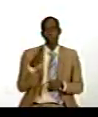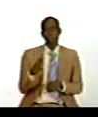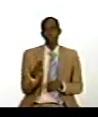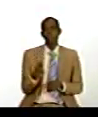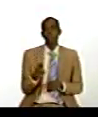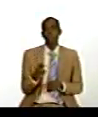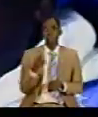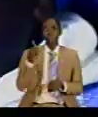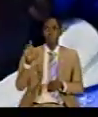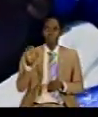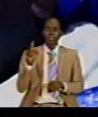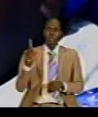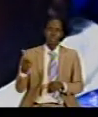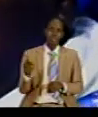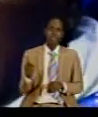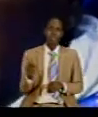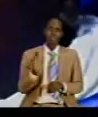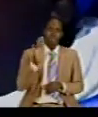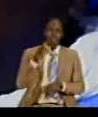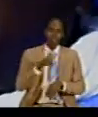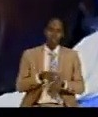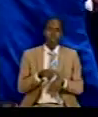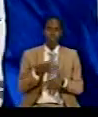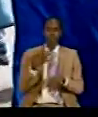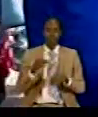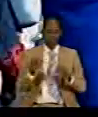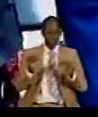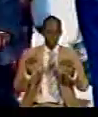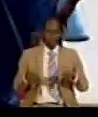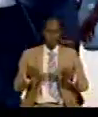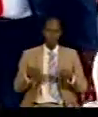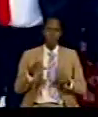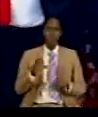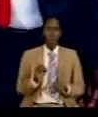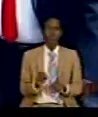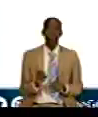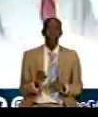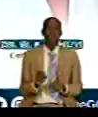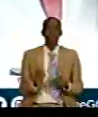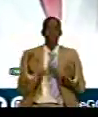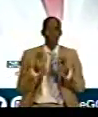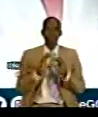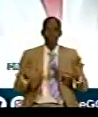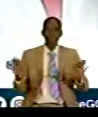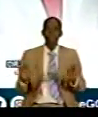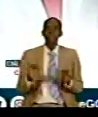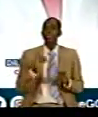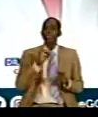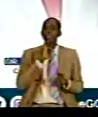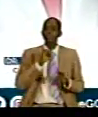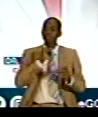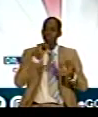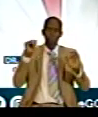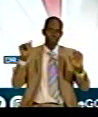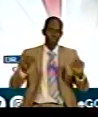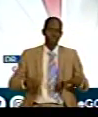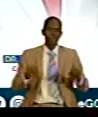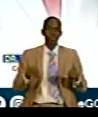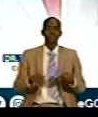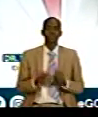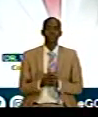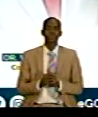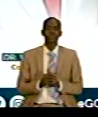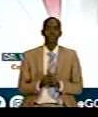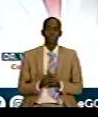this September, your season of possibilities. Nothing is impossible.